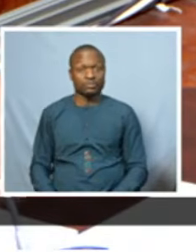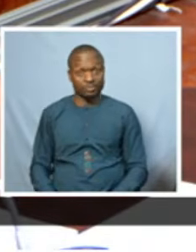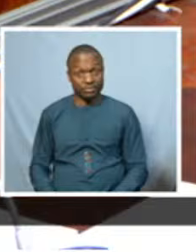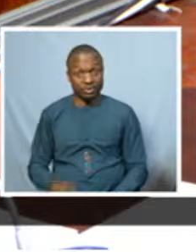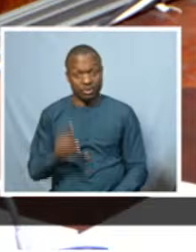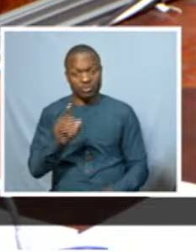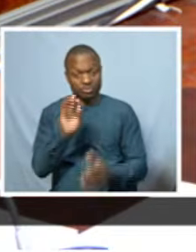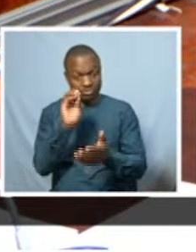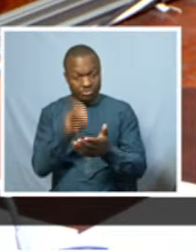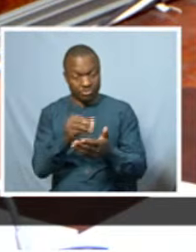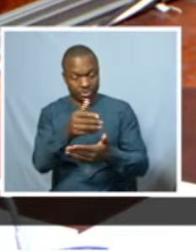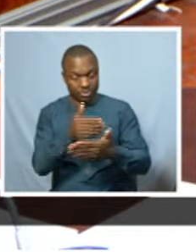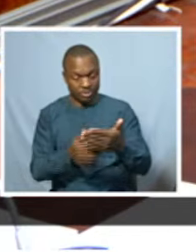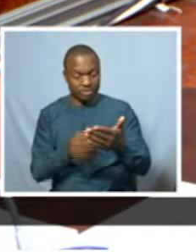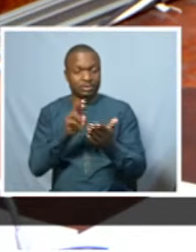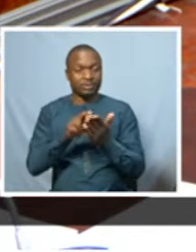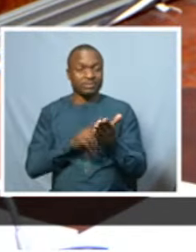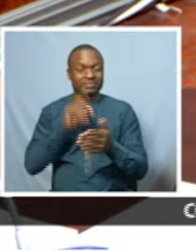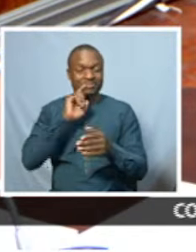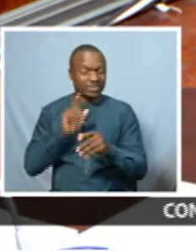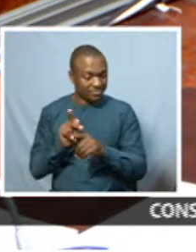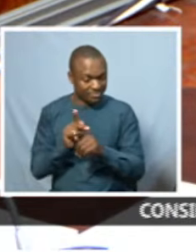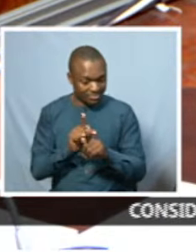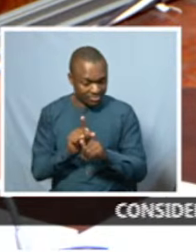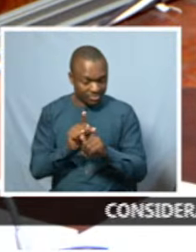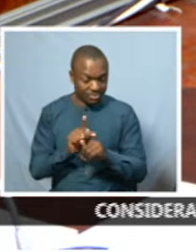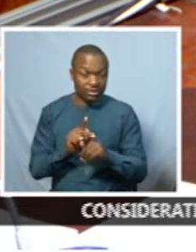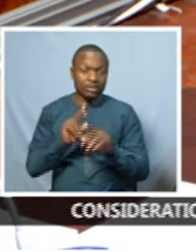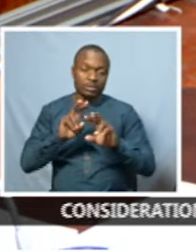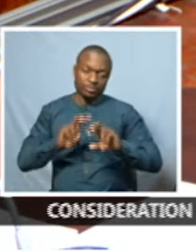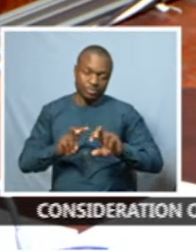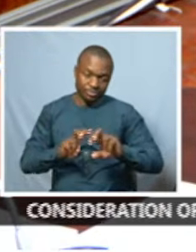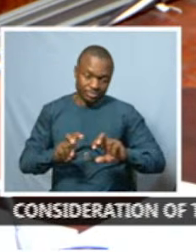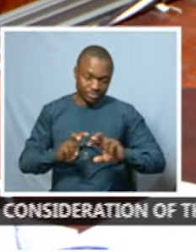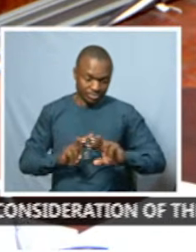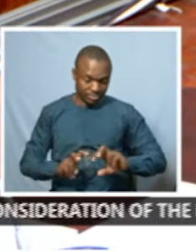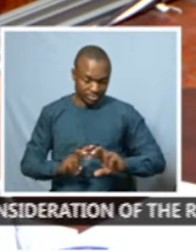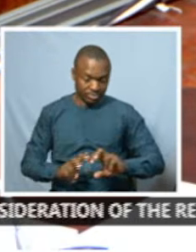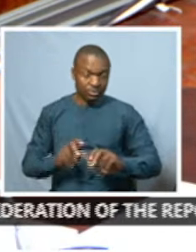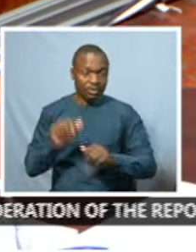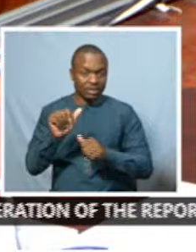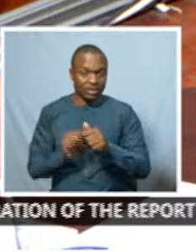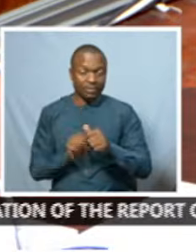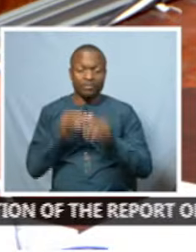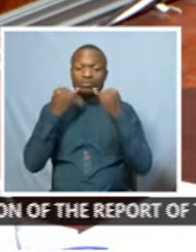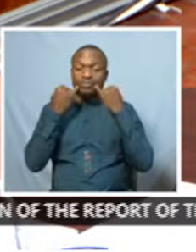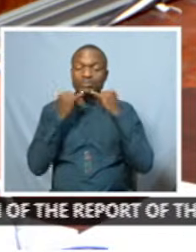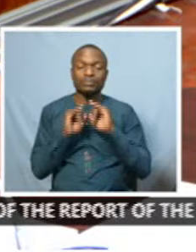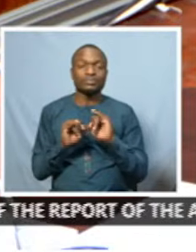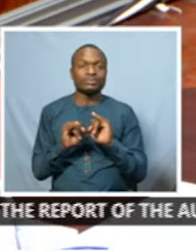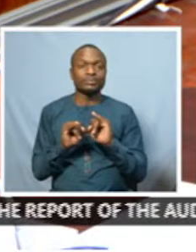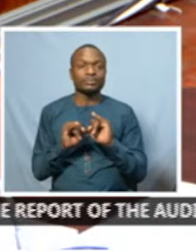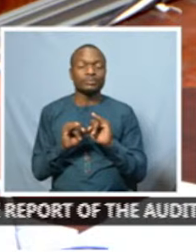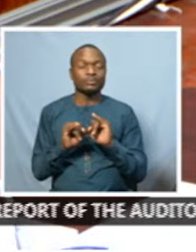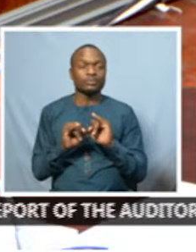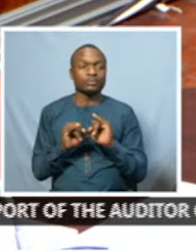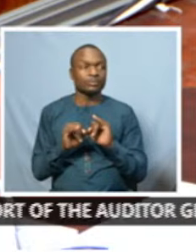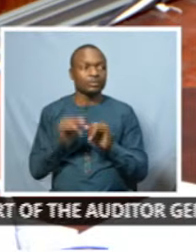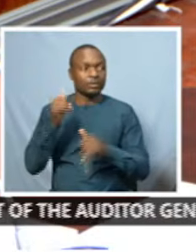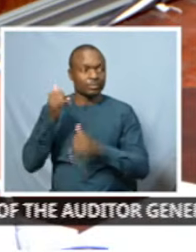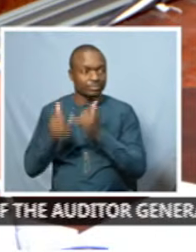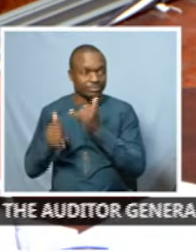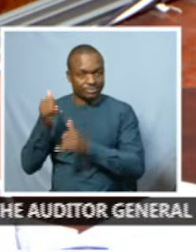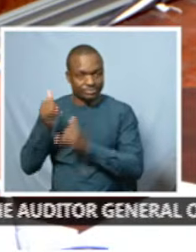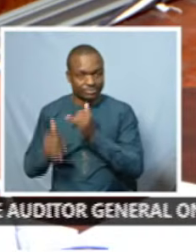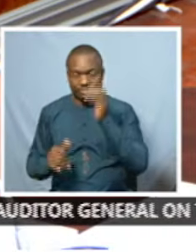As you put up these reports, be careful. Check every detail. So, in